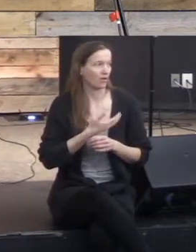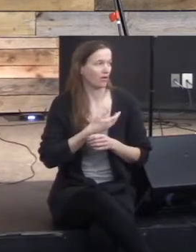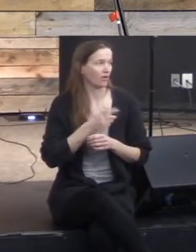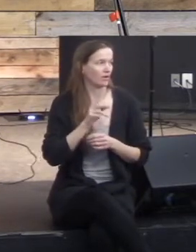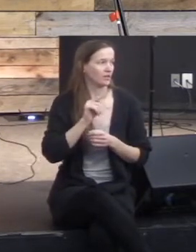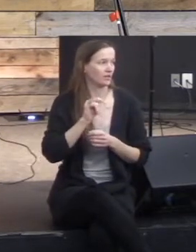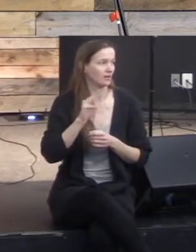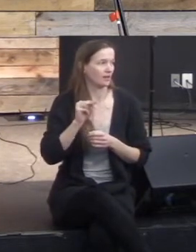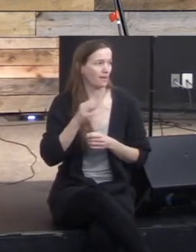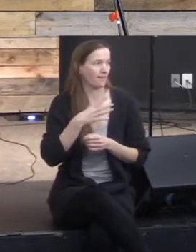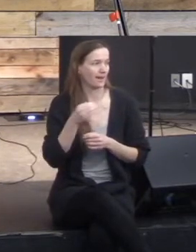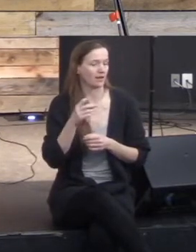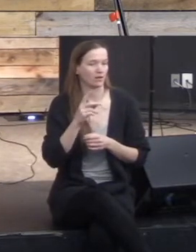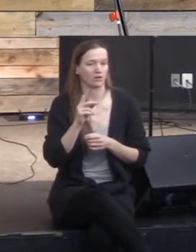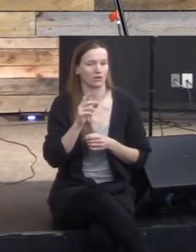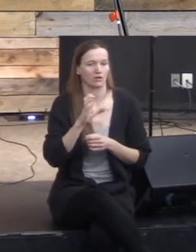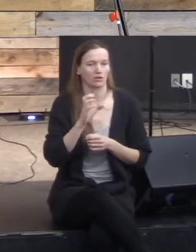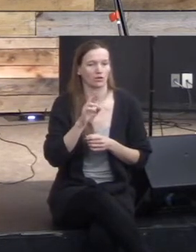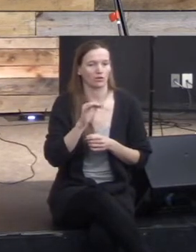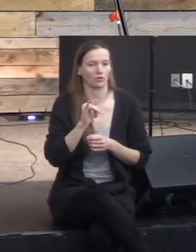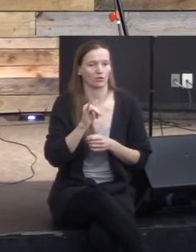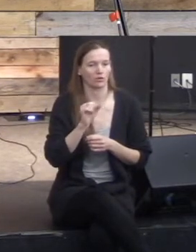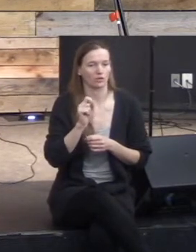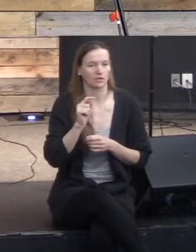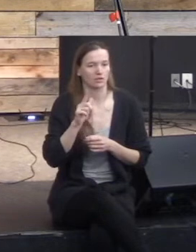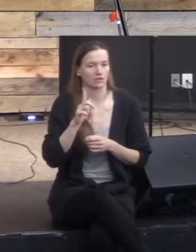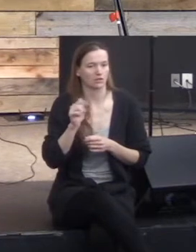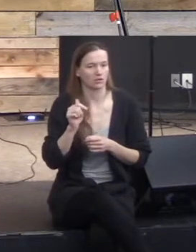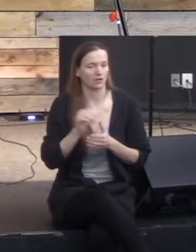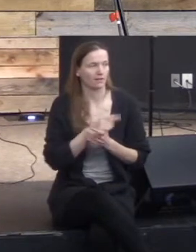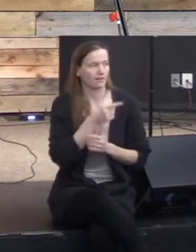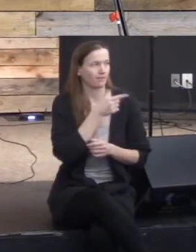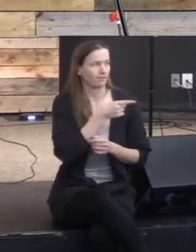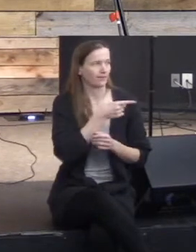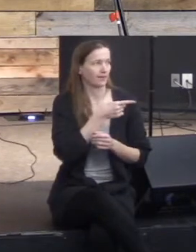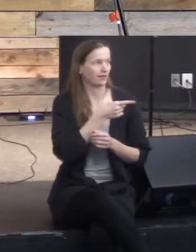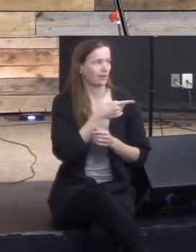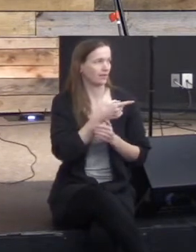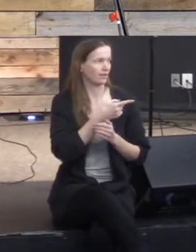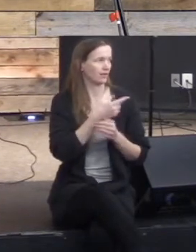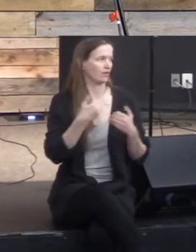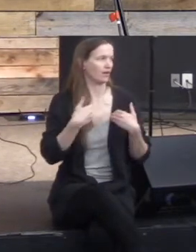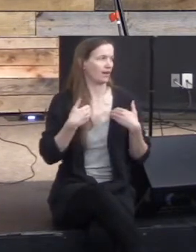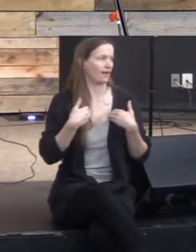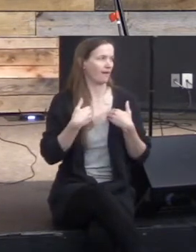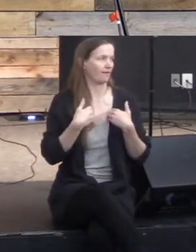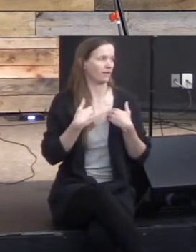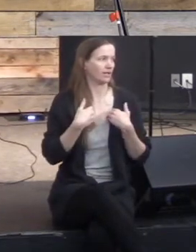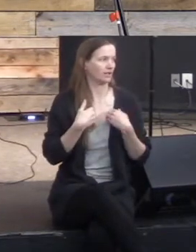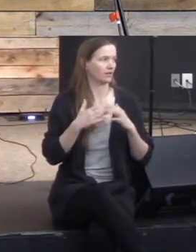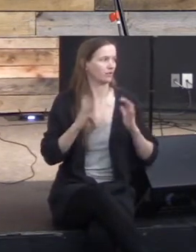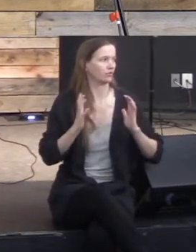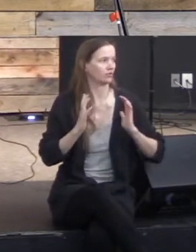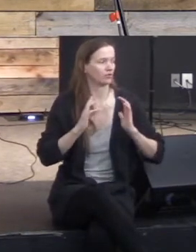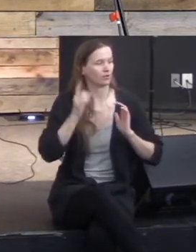are hosting a Heartland Church Marriage Retreat. It's called Becoming